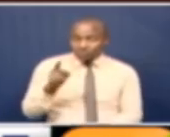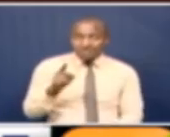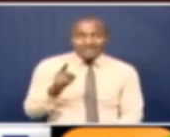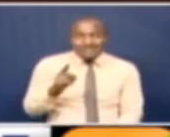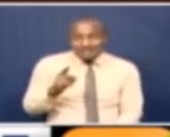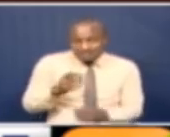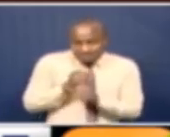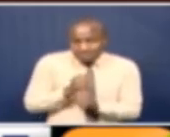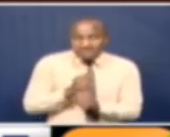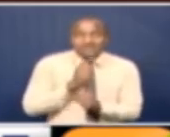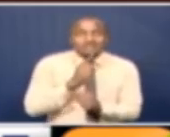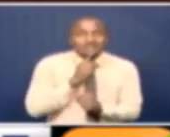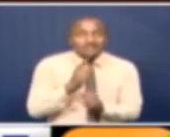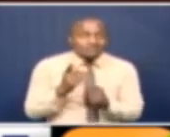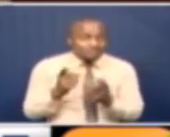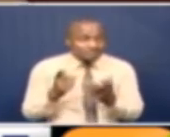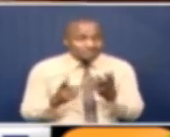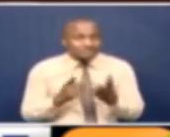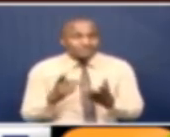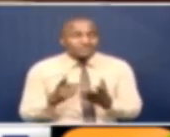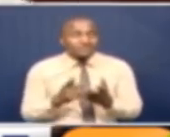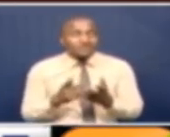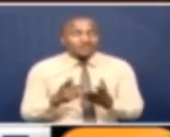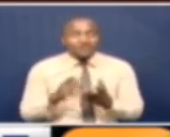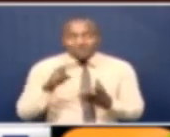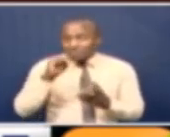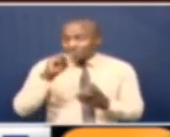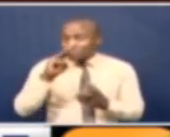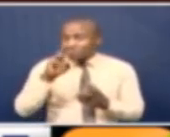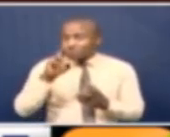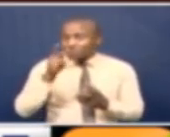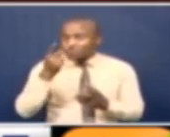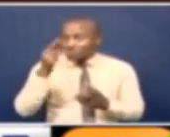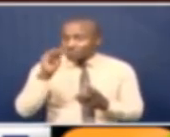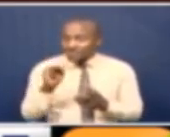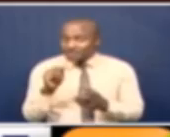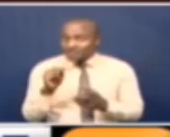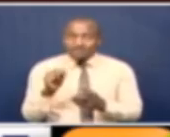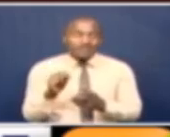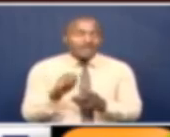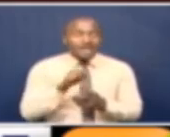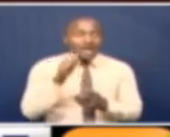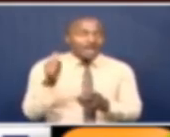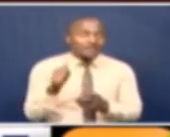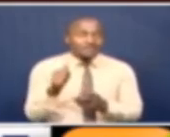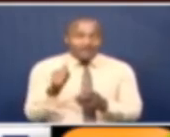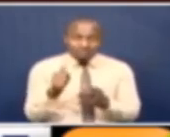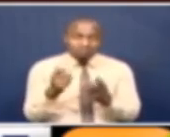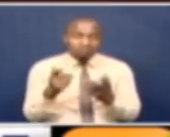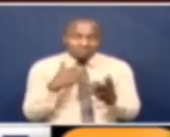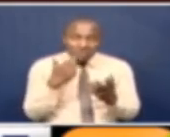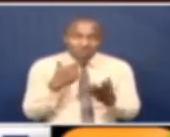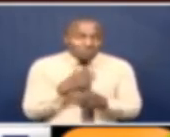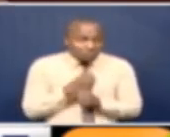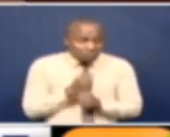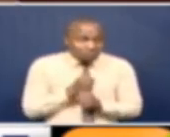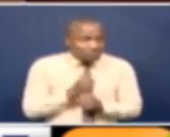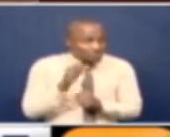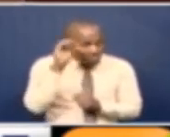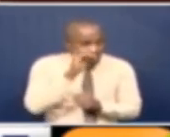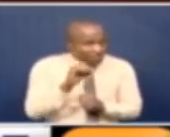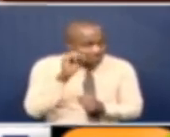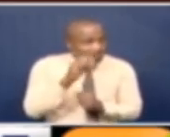say they are for, you know, there are people like Murkomen, people like other people that I will not even mention. Their opinions are